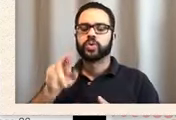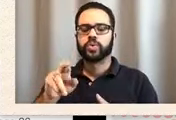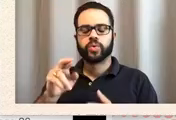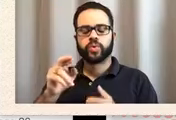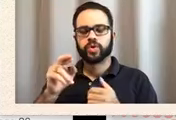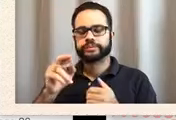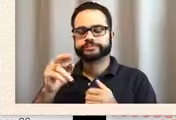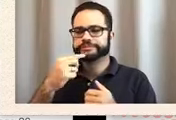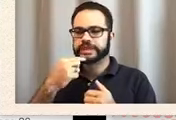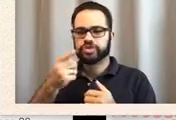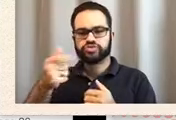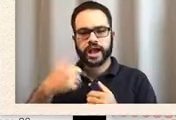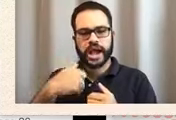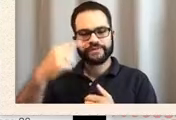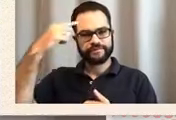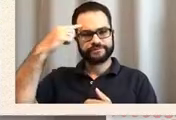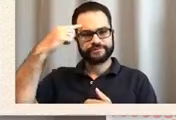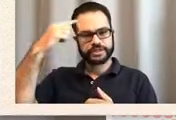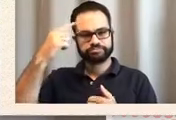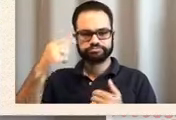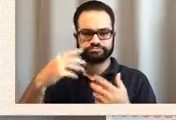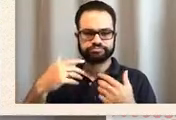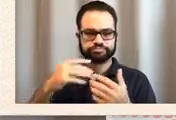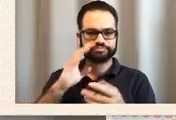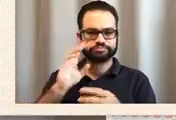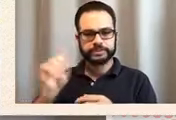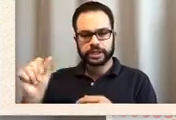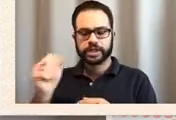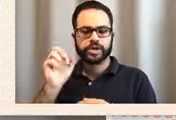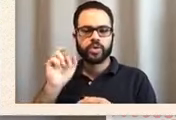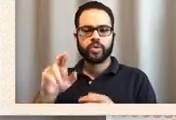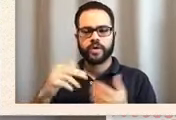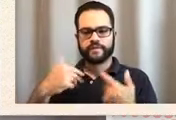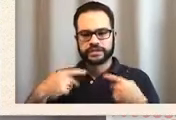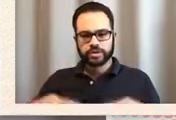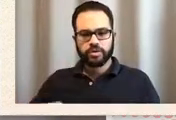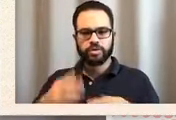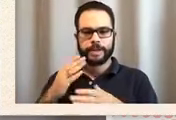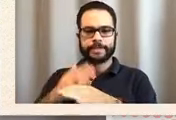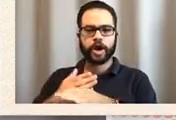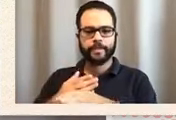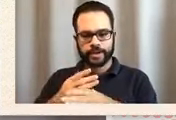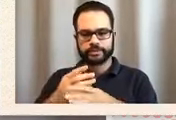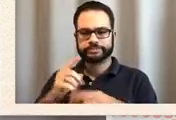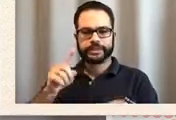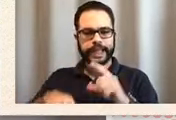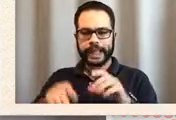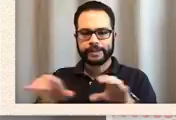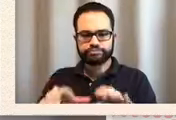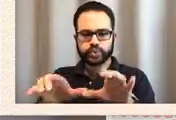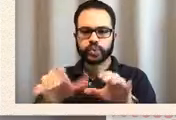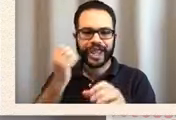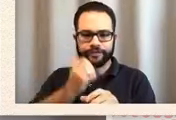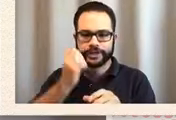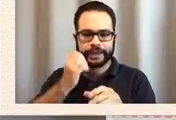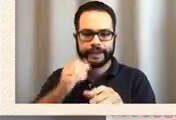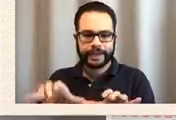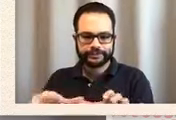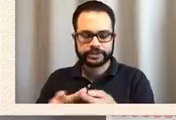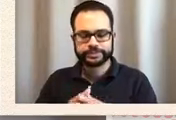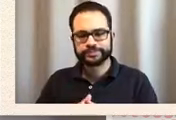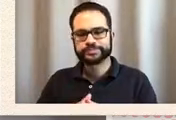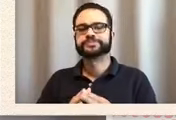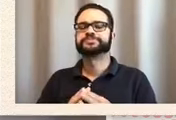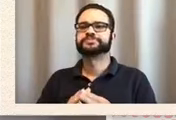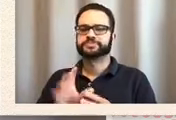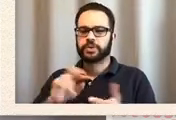mental impairment that impacts your daily routines. That's what it means by marked and severe limitations. And what's great is